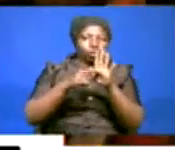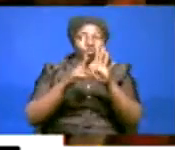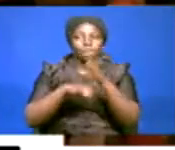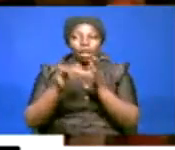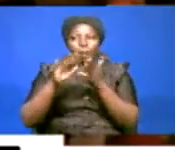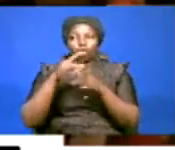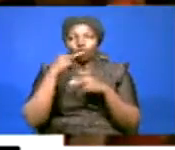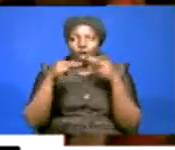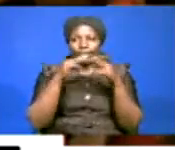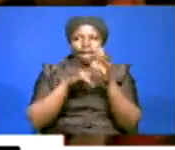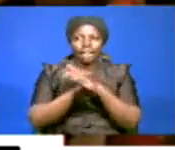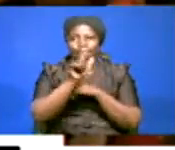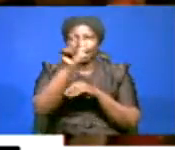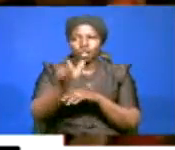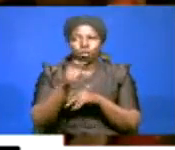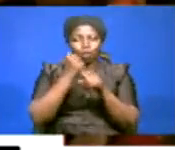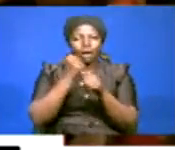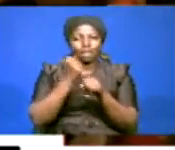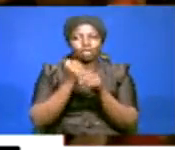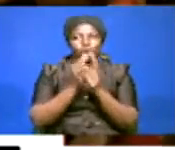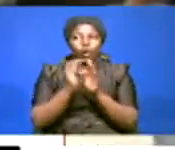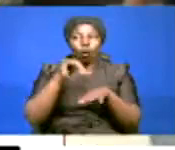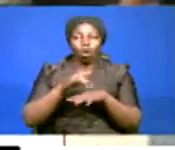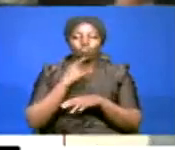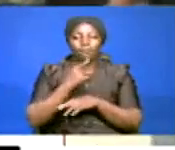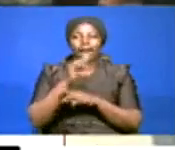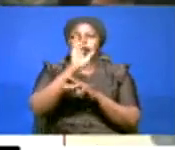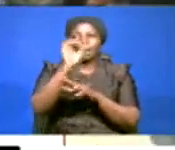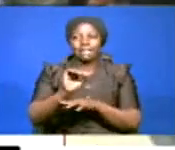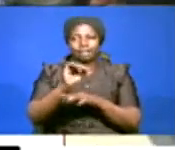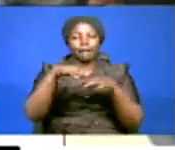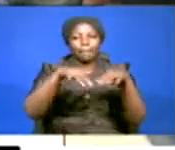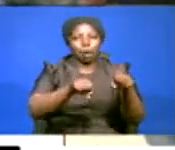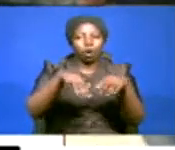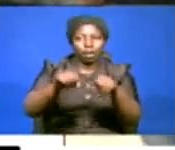are operating on 100% bookings for Christmas and New Year.